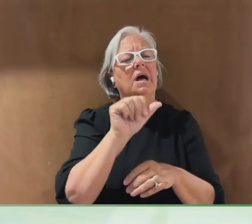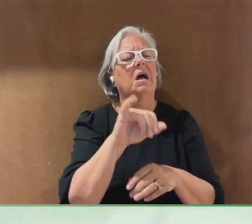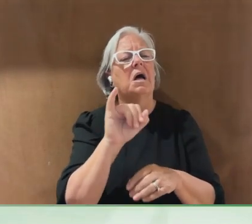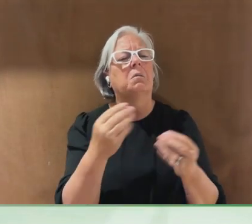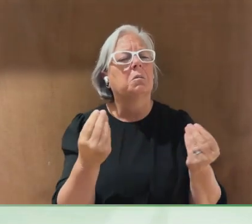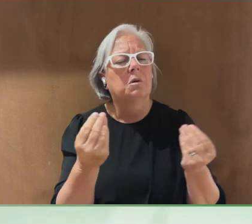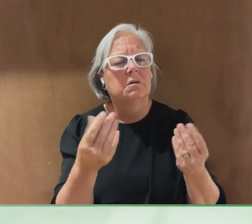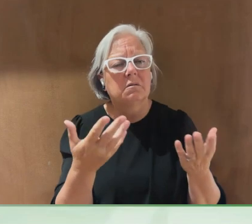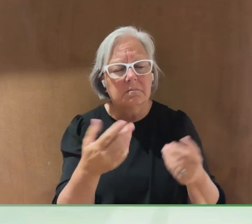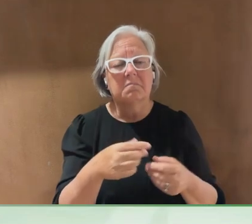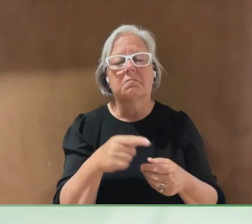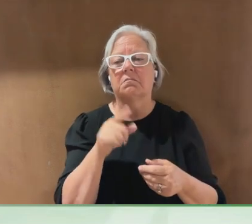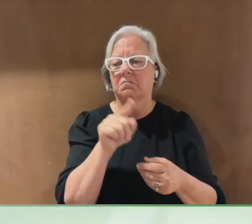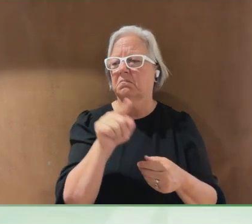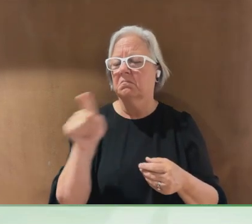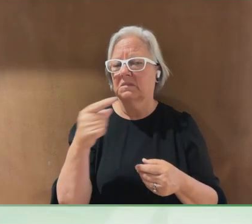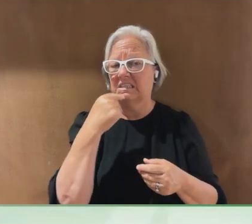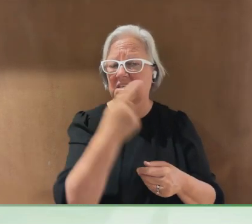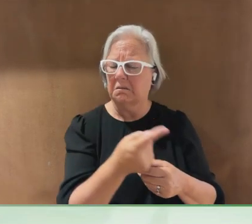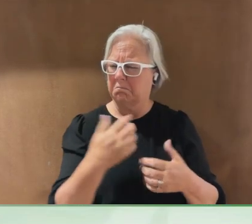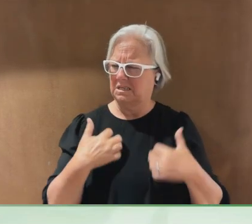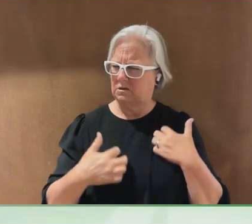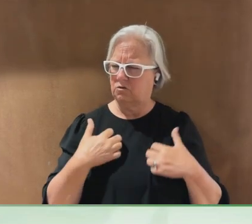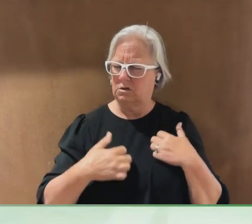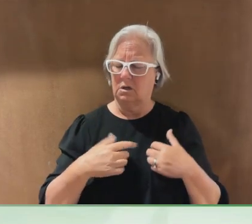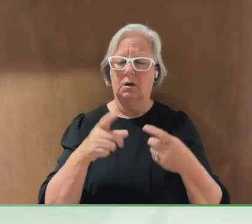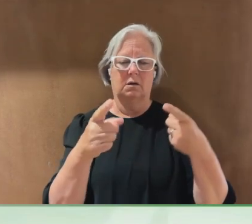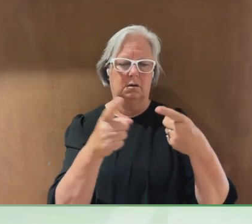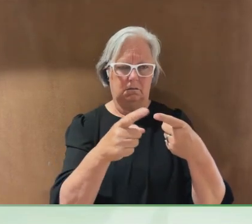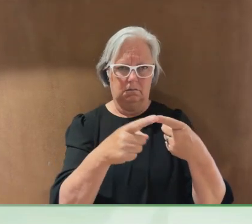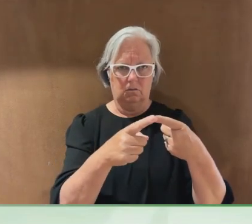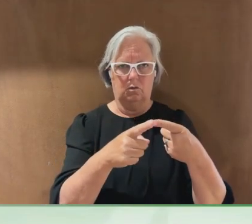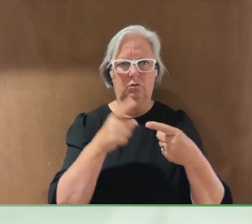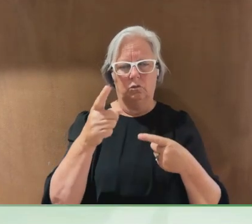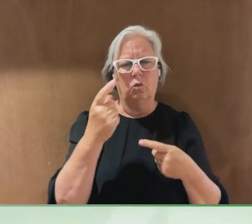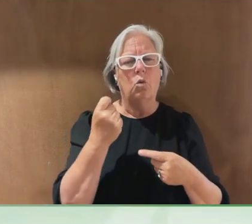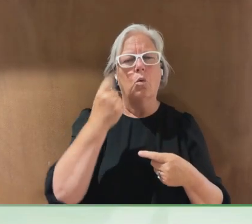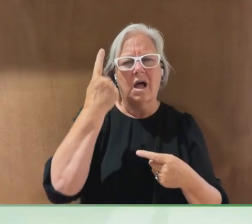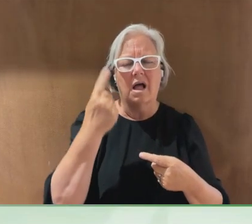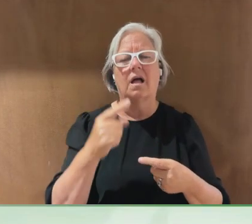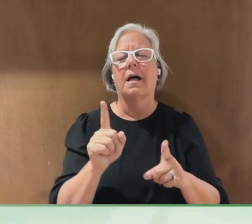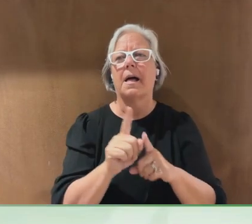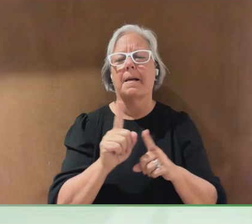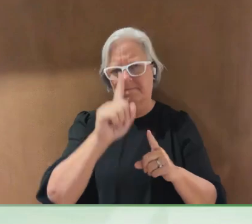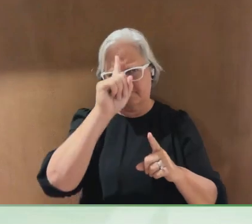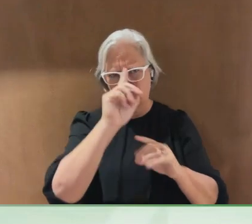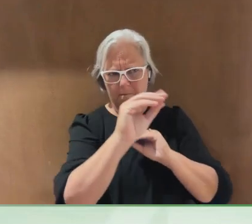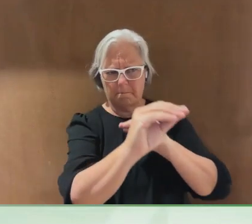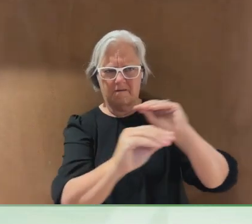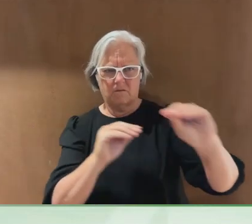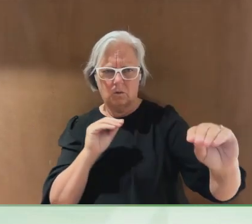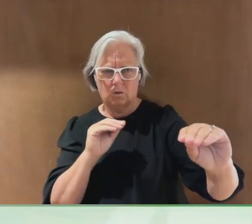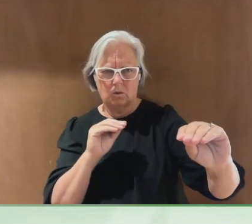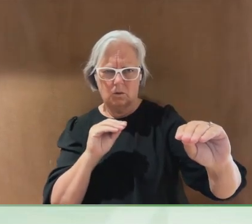came out. One was for understanding metaphors. So neurotypicals often use, like, it's raining